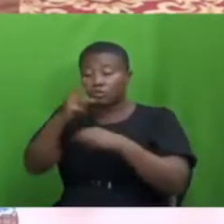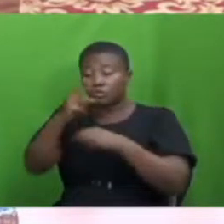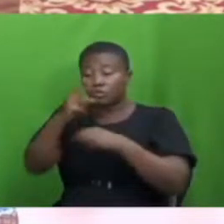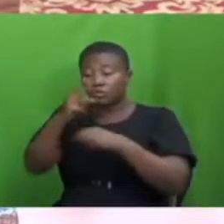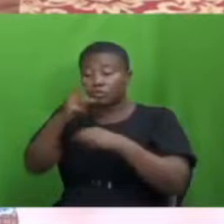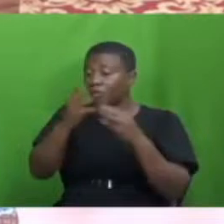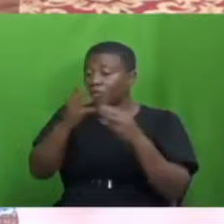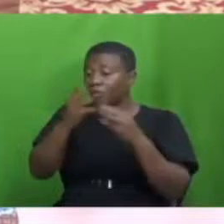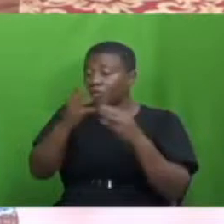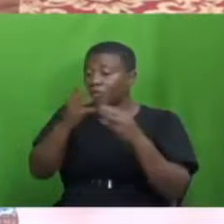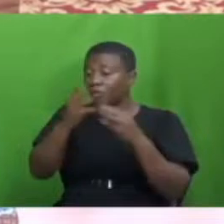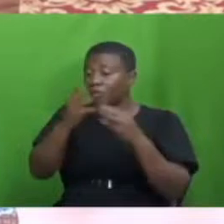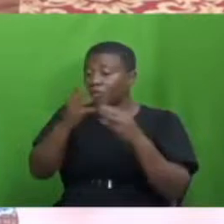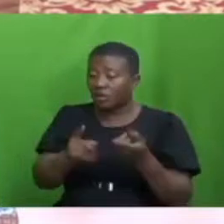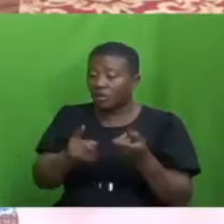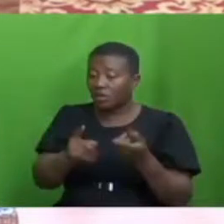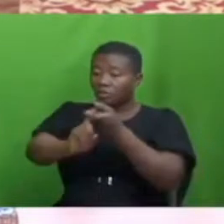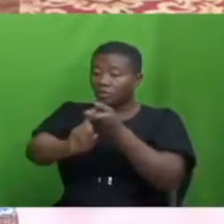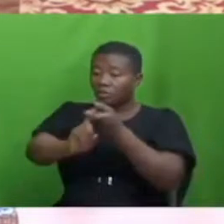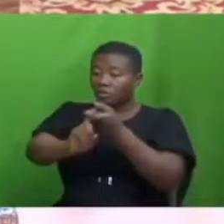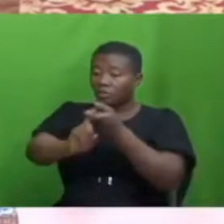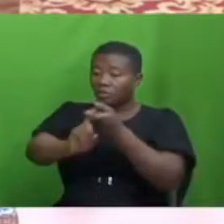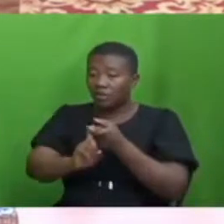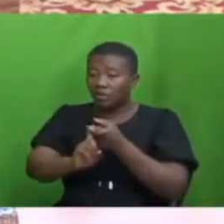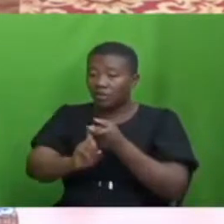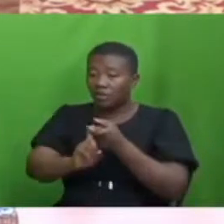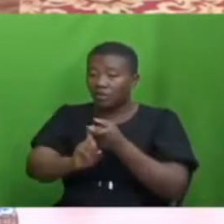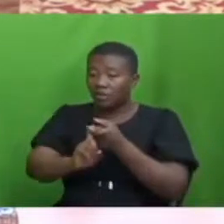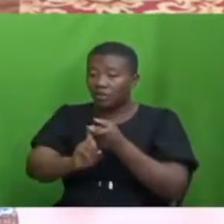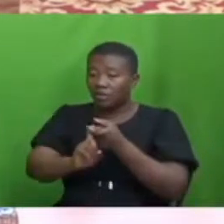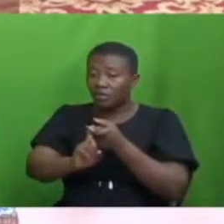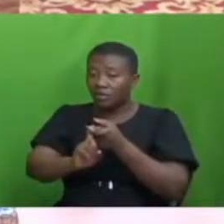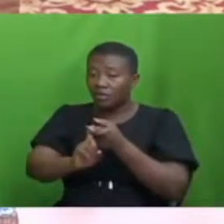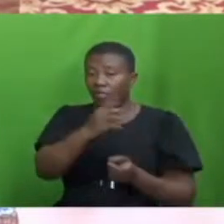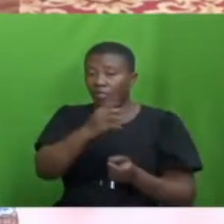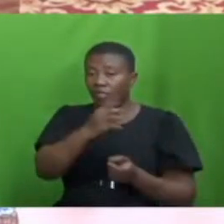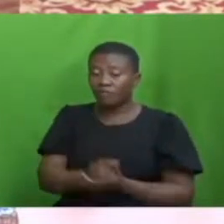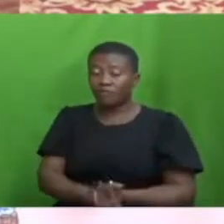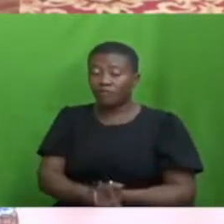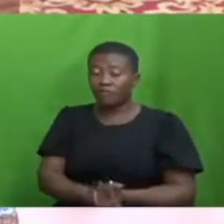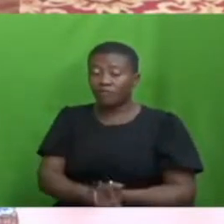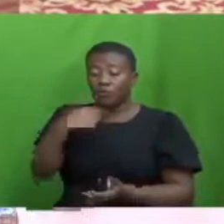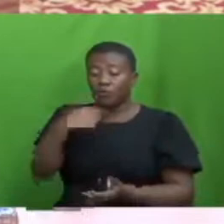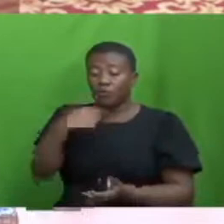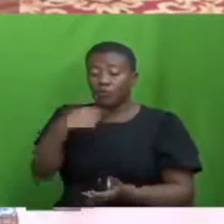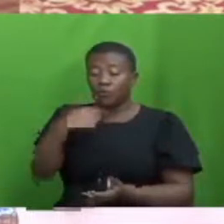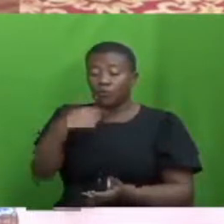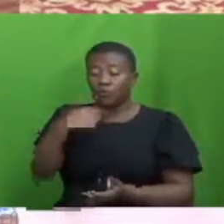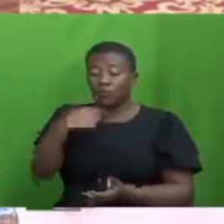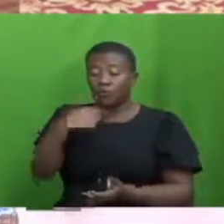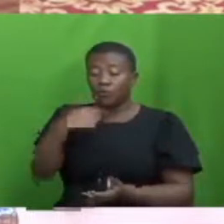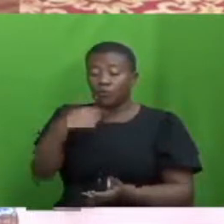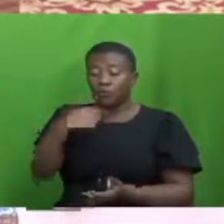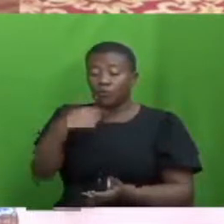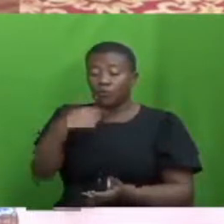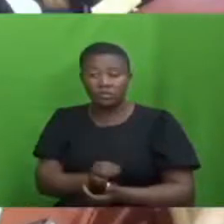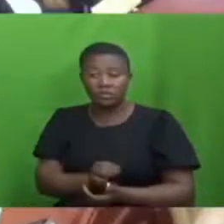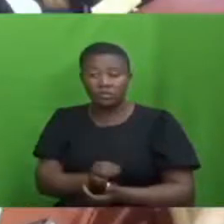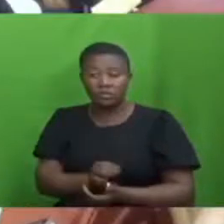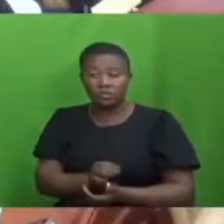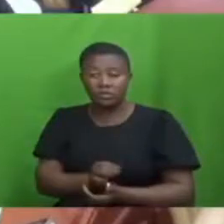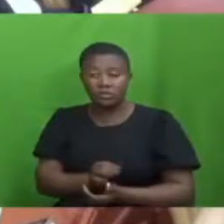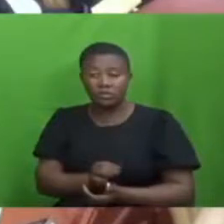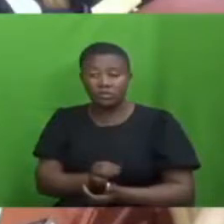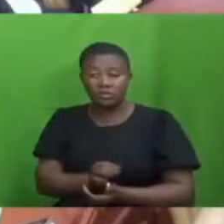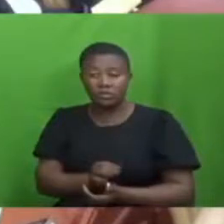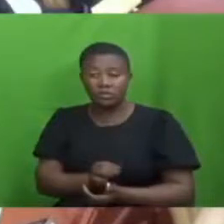partners, as well as the G7 and G20 members who have stood so strongly with us. Mr. Speaker, for the